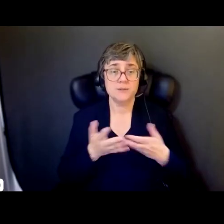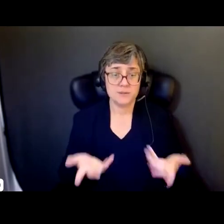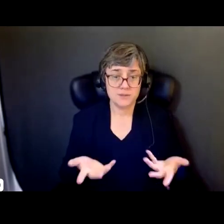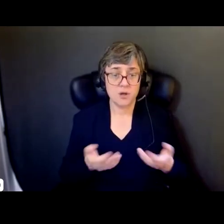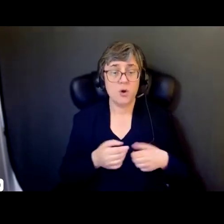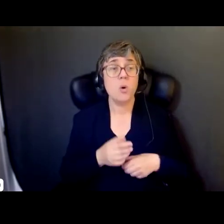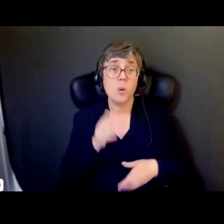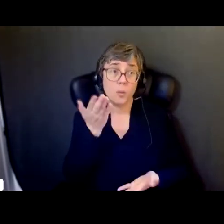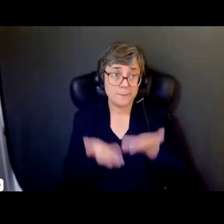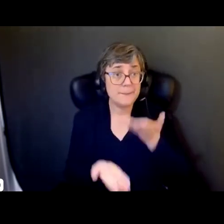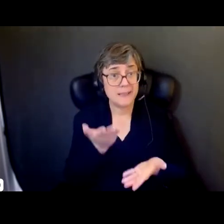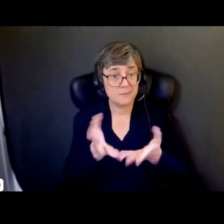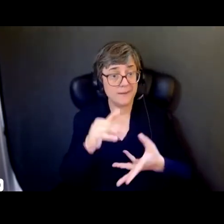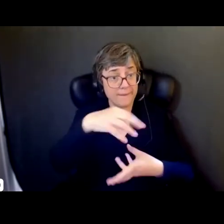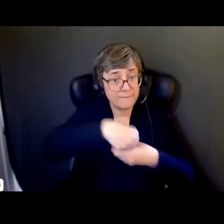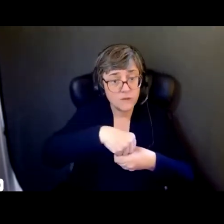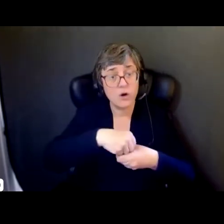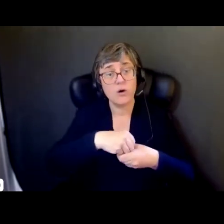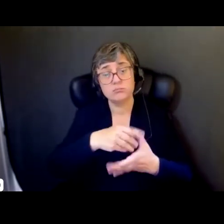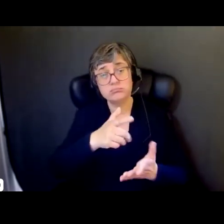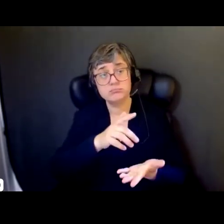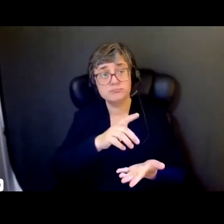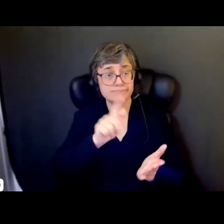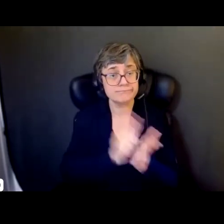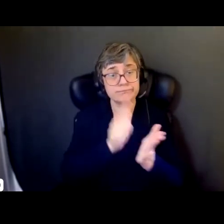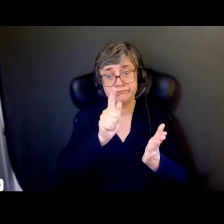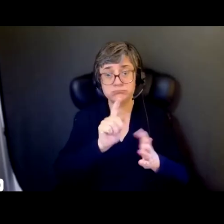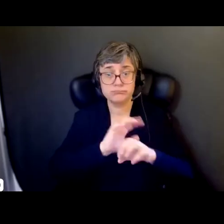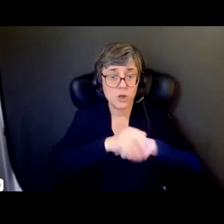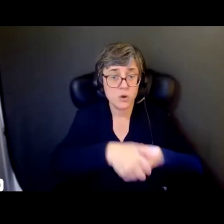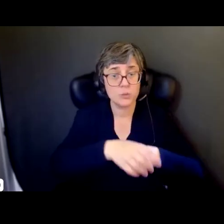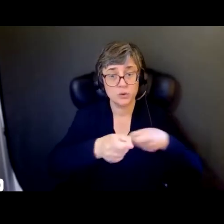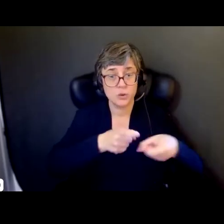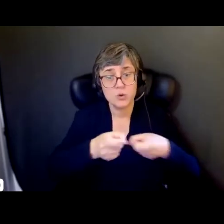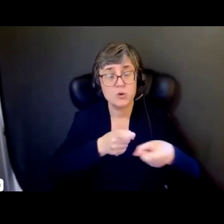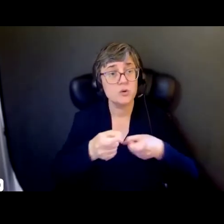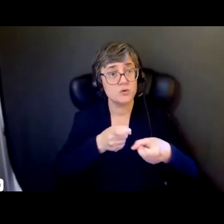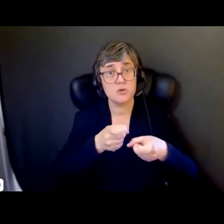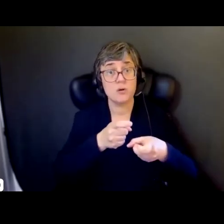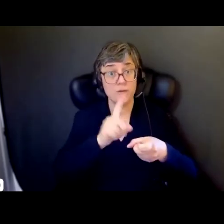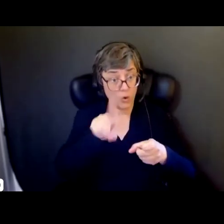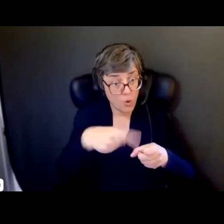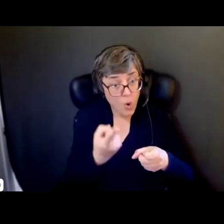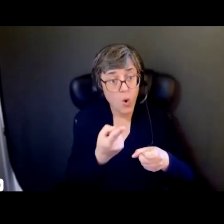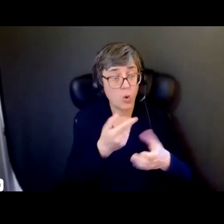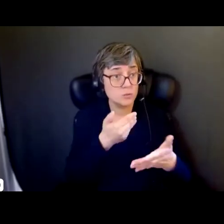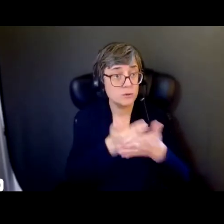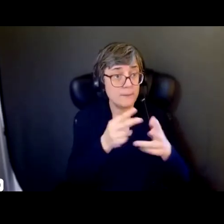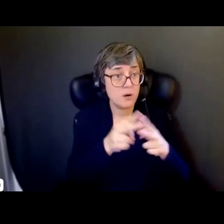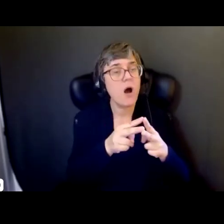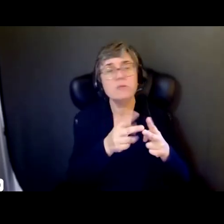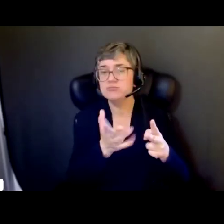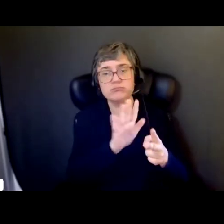likely looking at a review process to start regarding the elder abuse context, to start